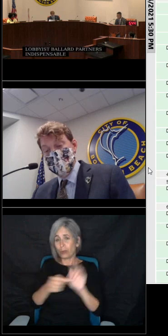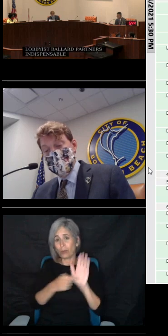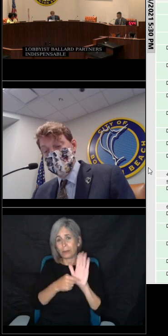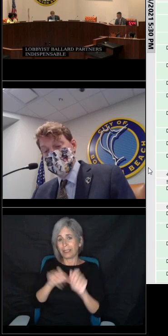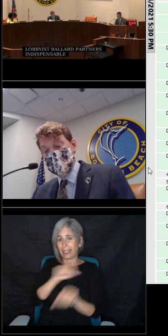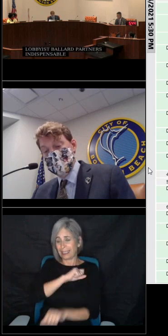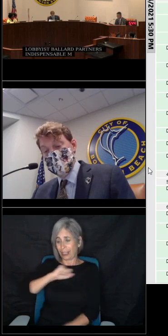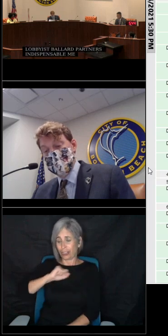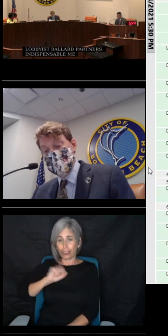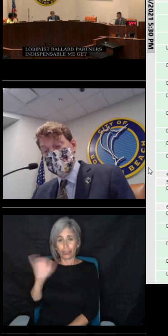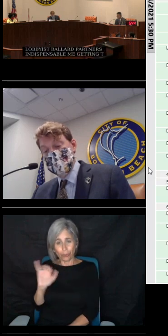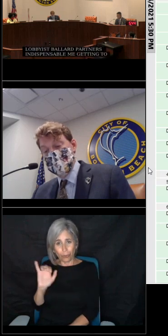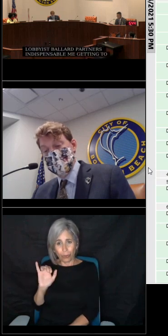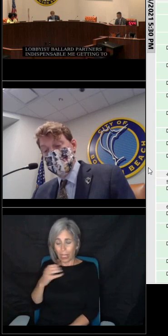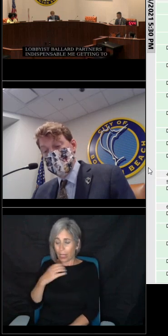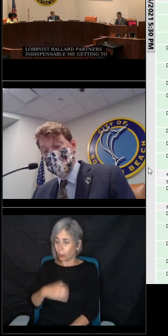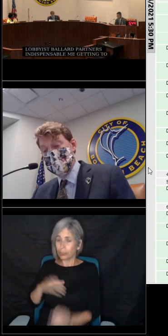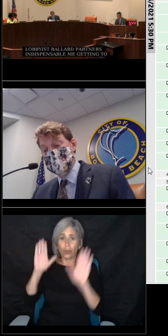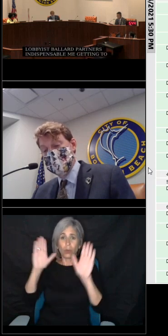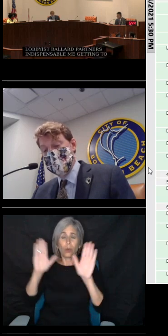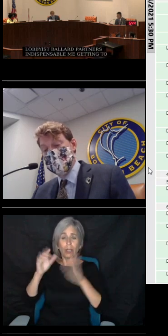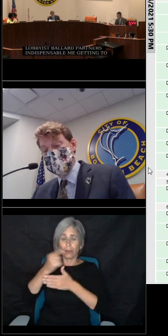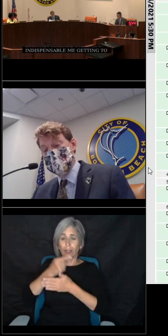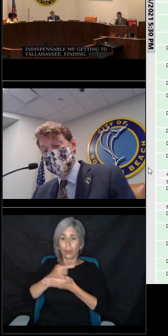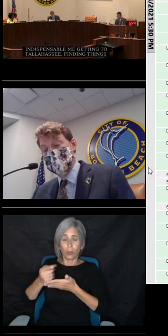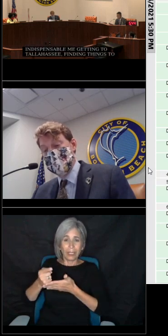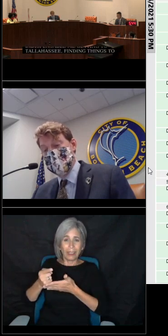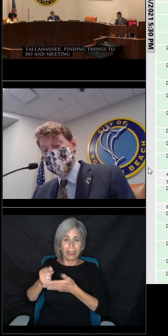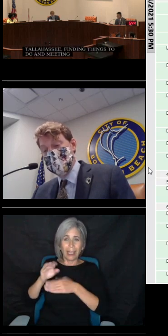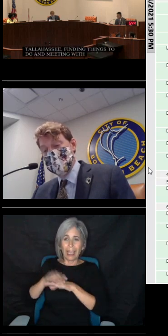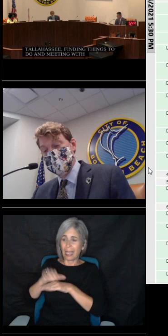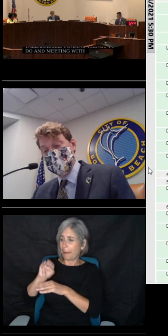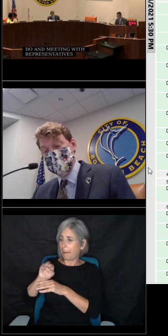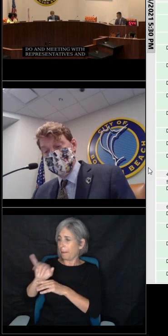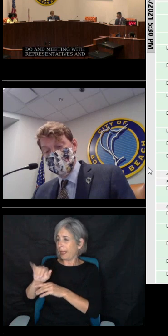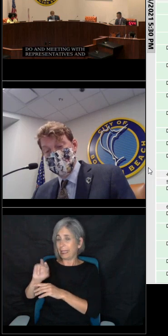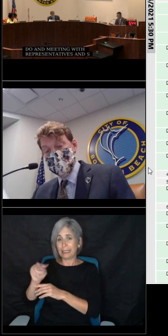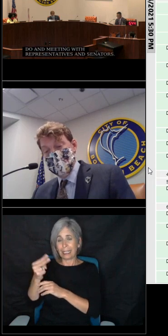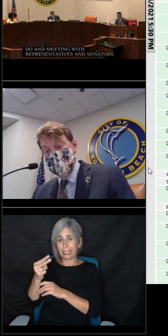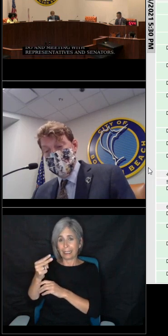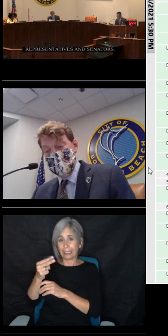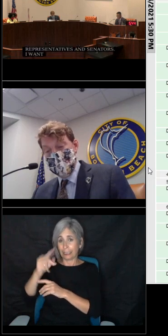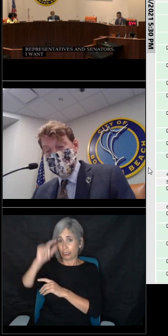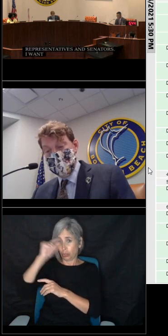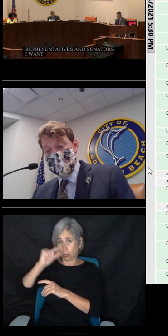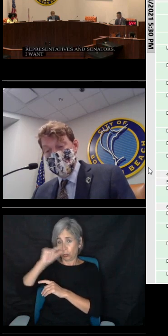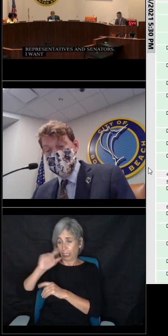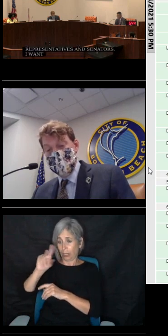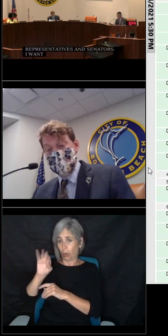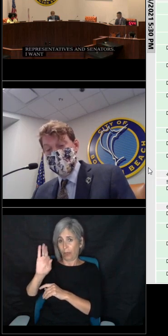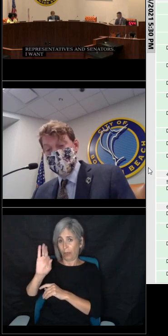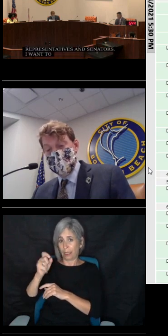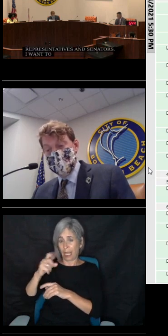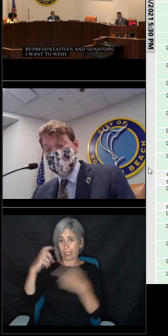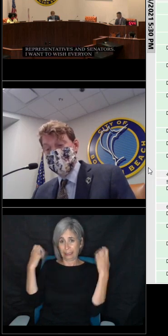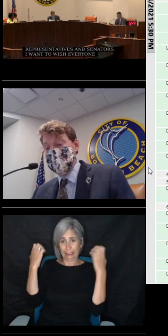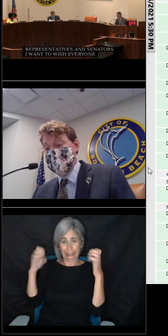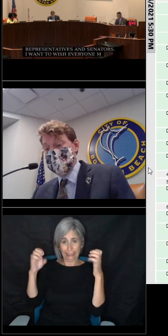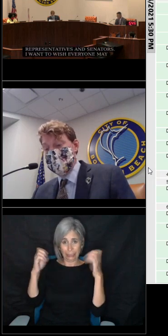senators. I want to wish everyone a wonderful Greek Orthodox, on May 2nd, a Greek Orthodox Easter. And then on